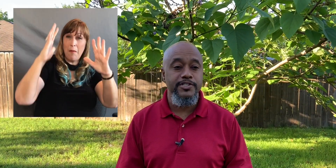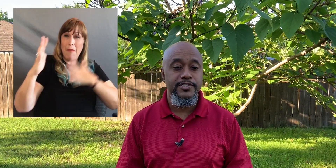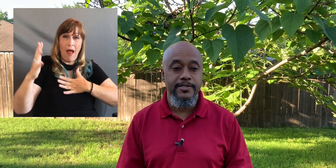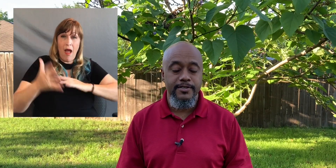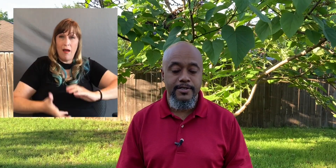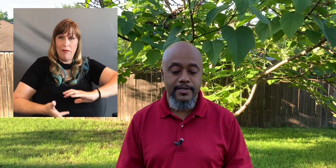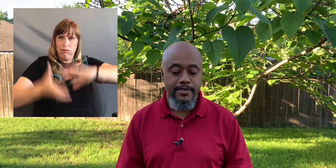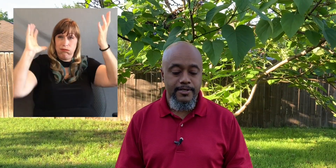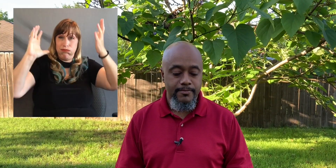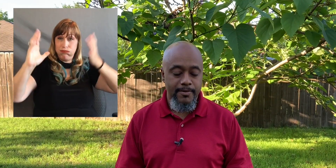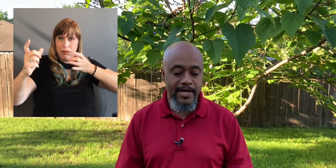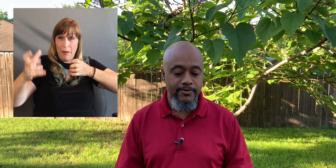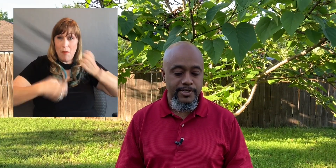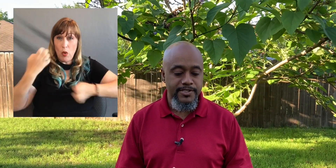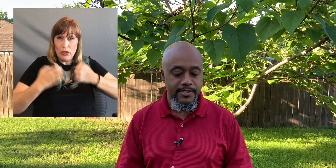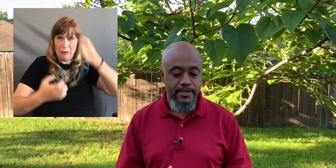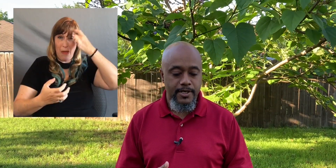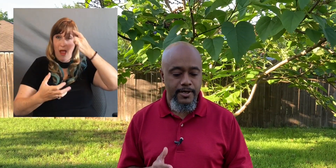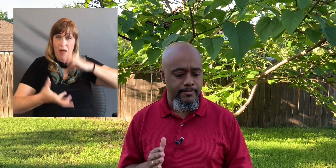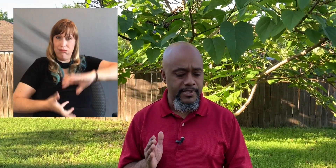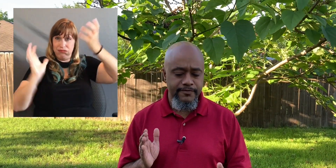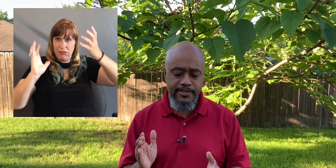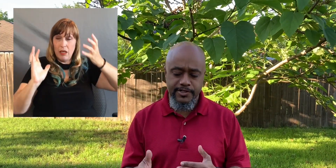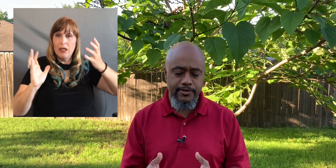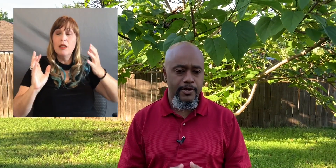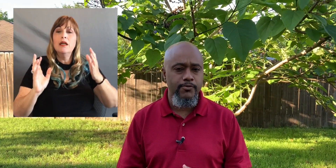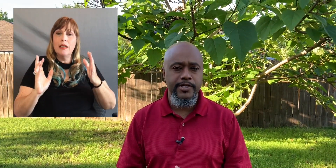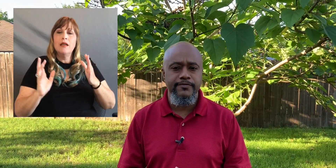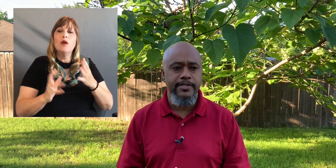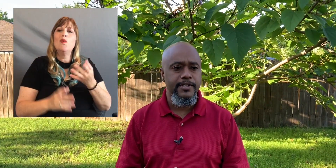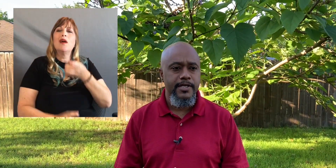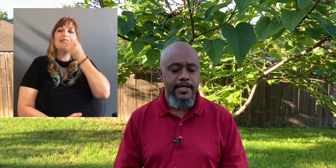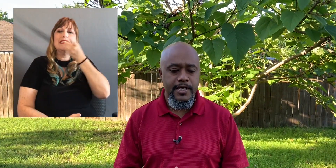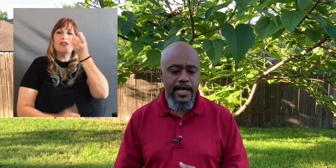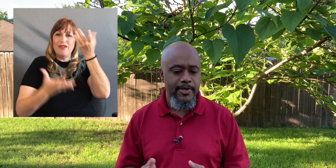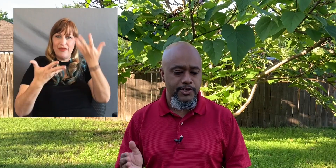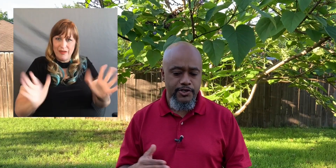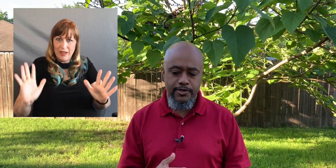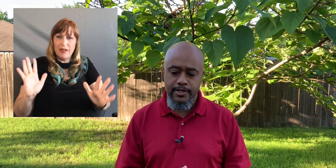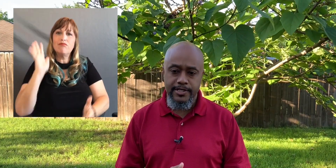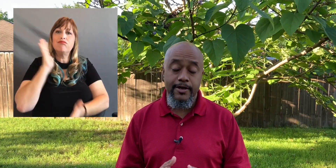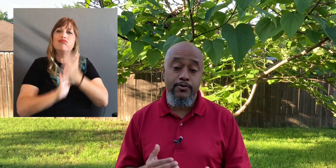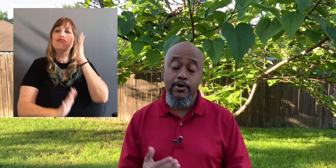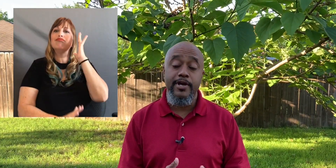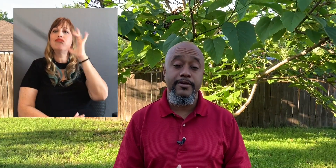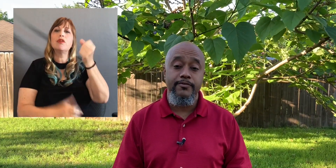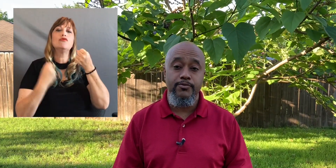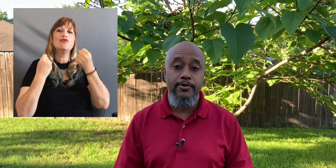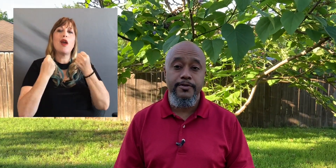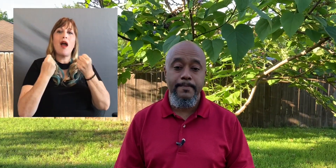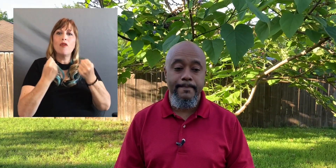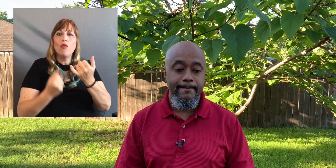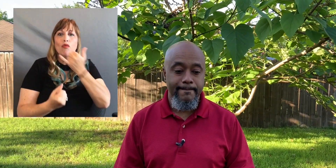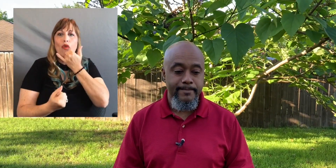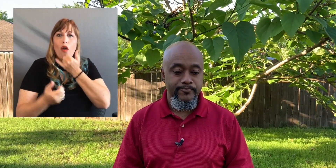my emotions and my mind was, leaving dinner one evening, I made a turn down the wrong way of the